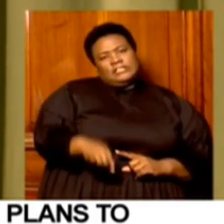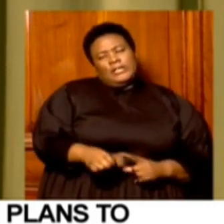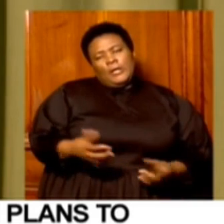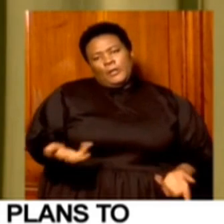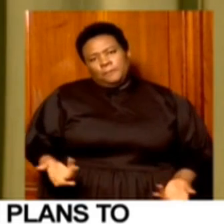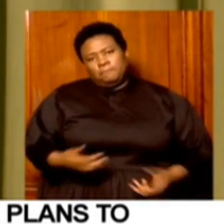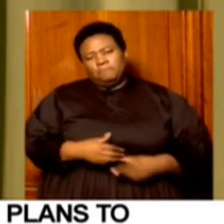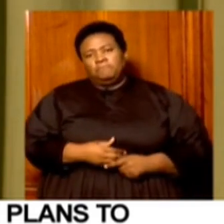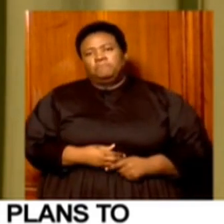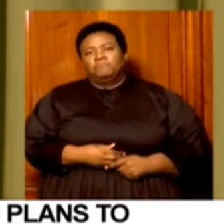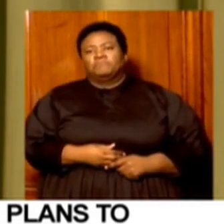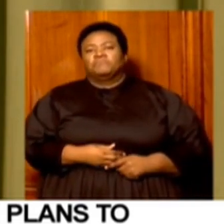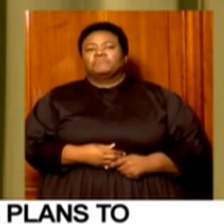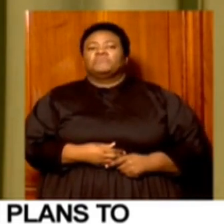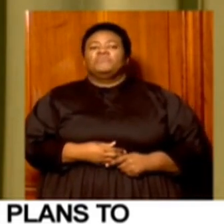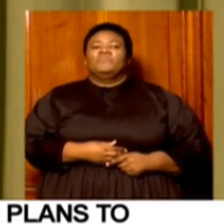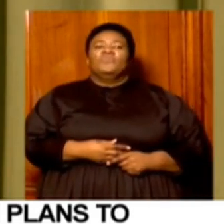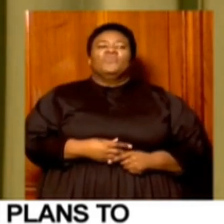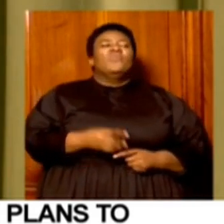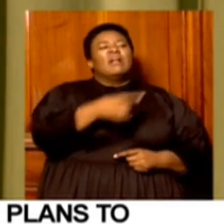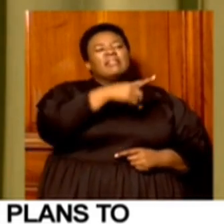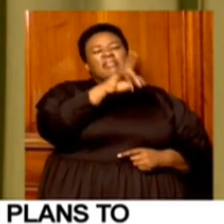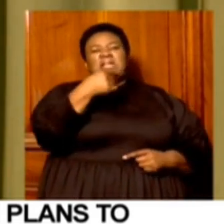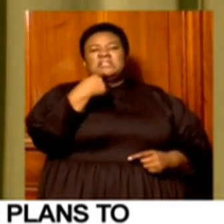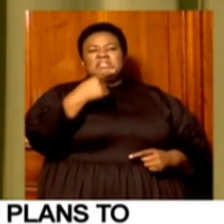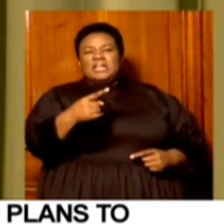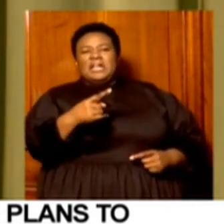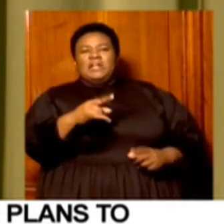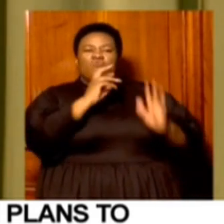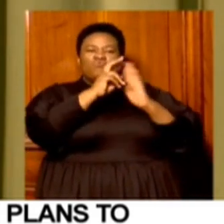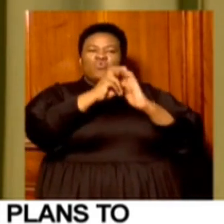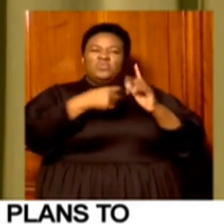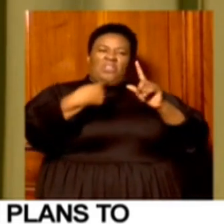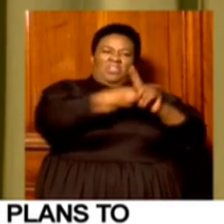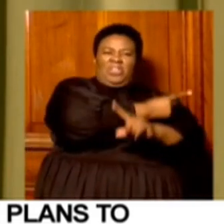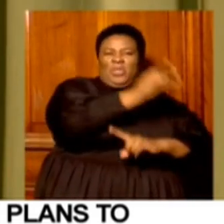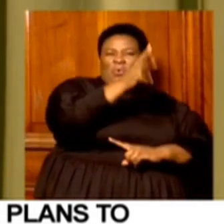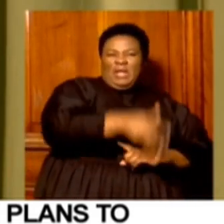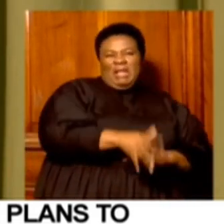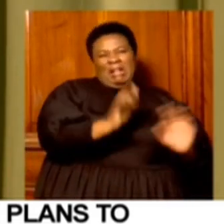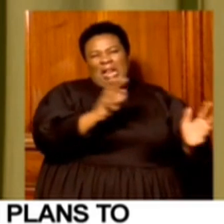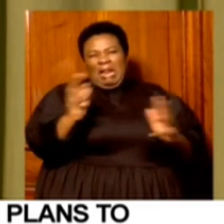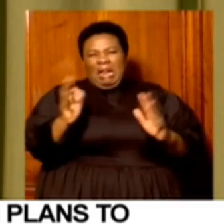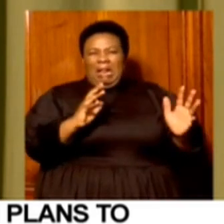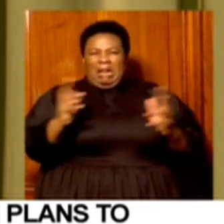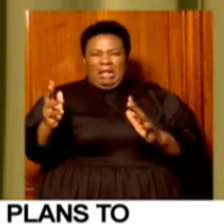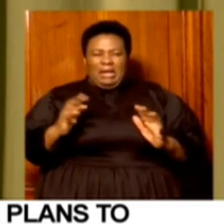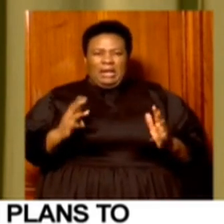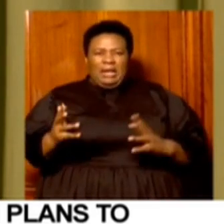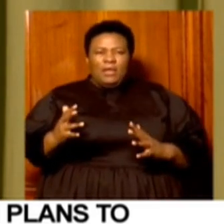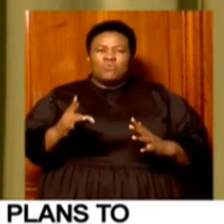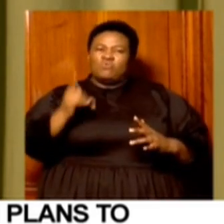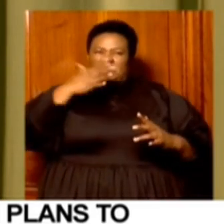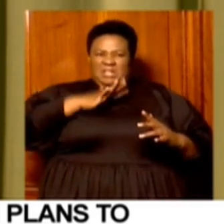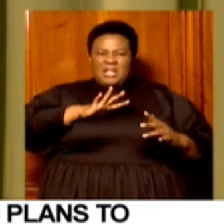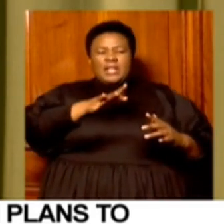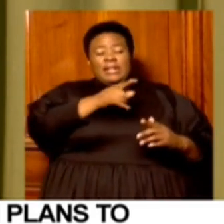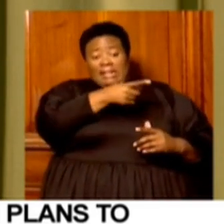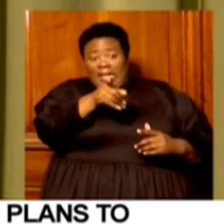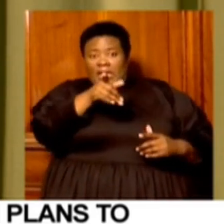a promise of defiance for the rules and the regulations to fill up to